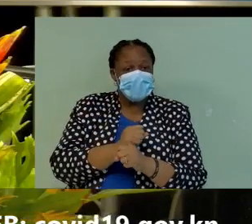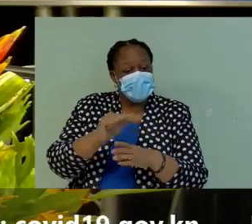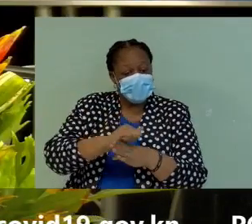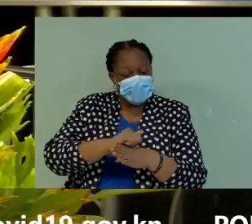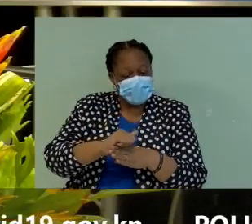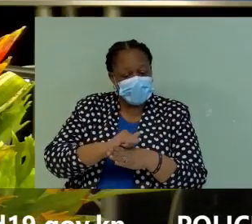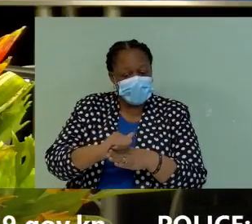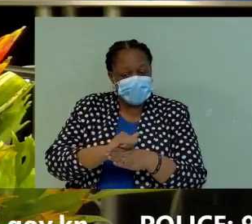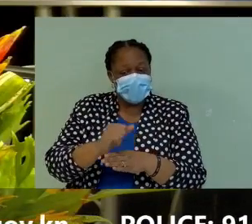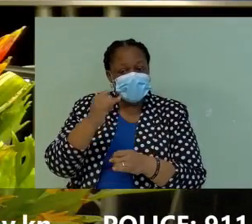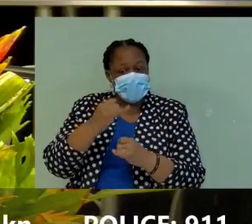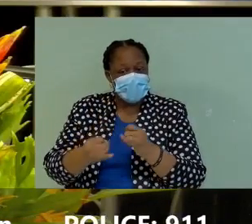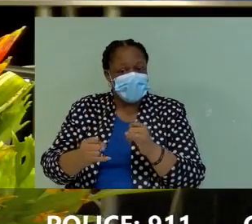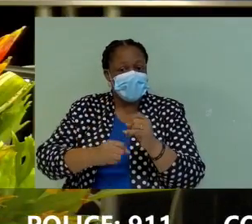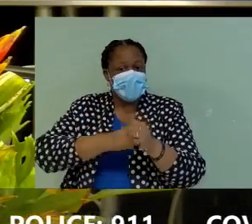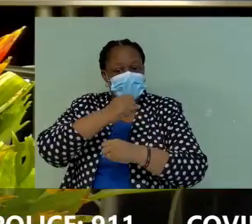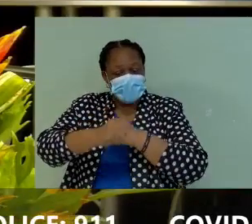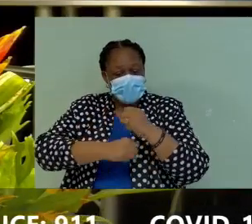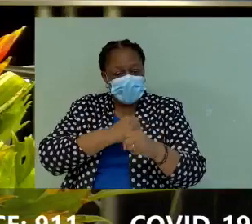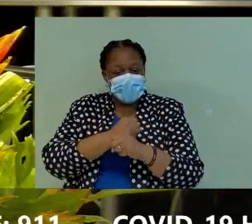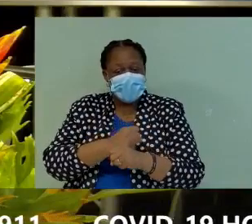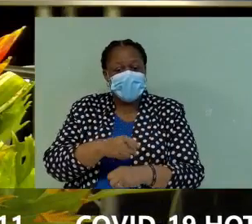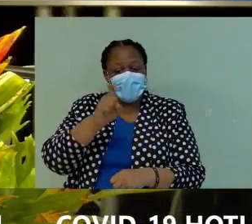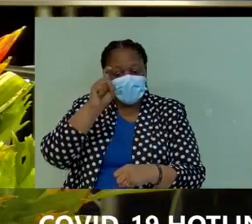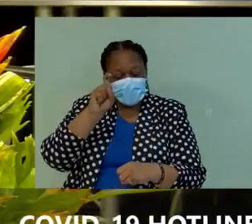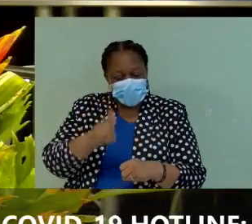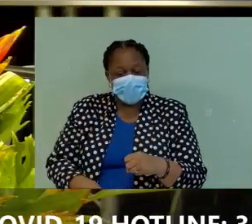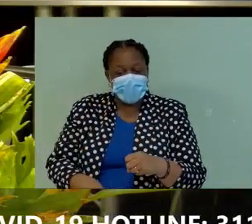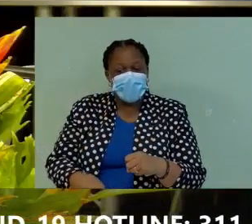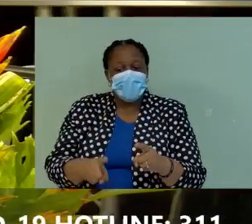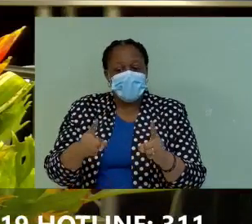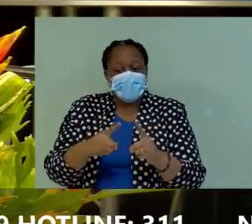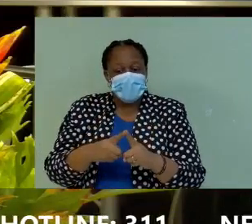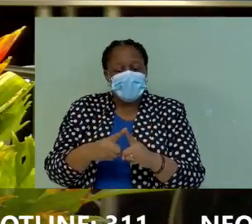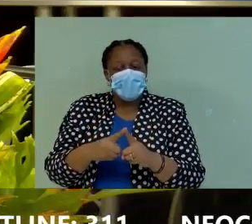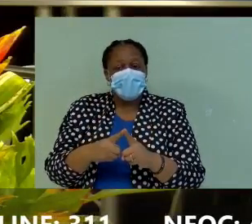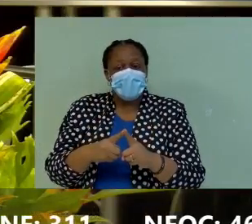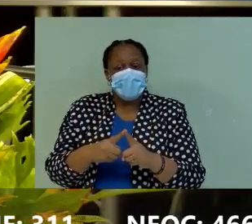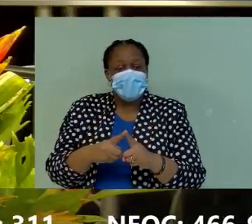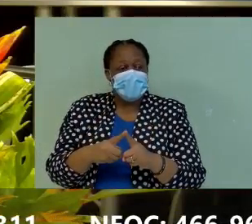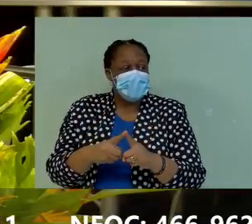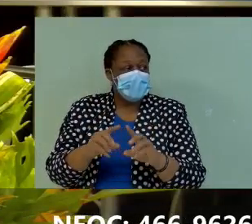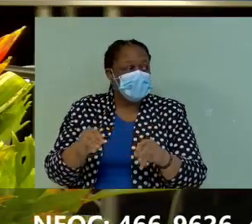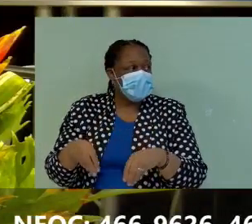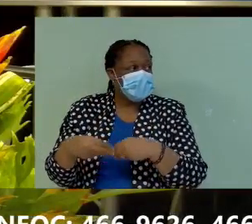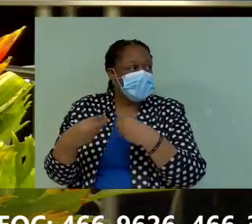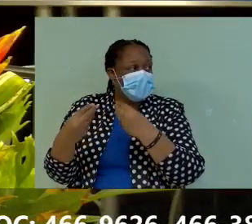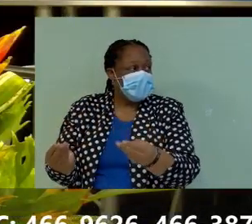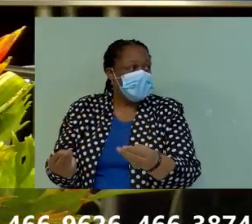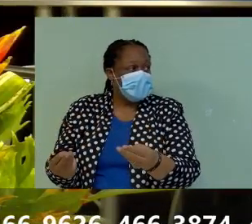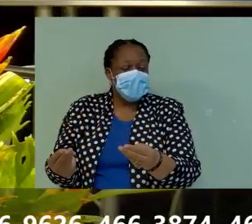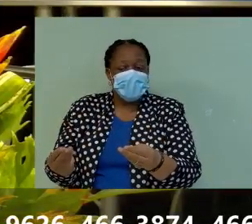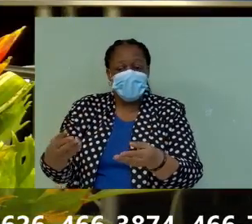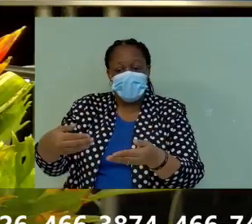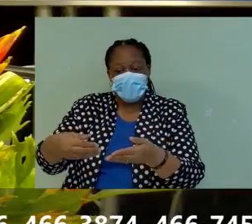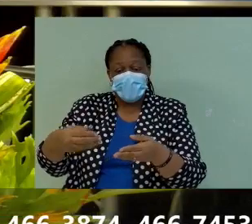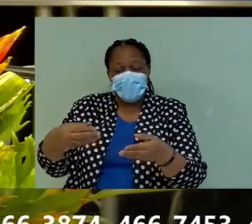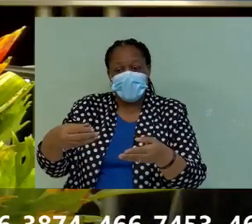training last year, you are kindly requested to submit the following to facilitate